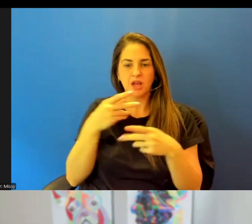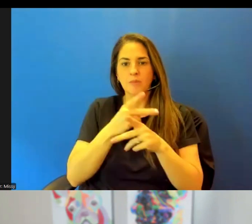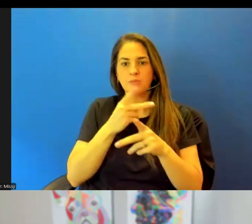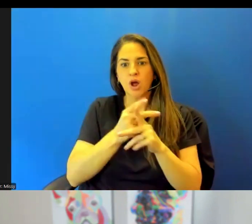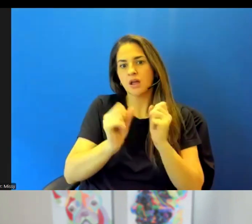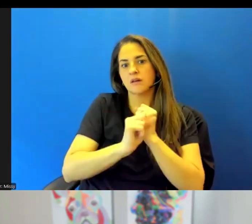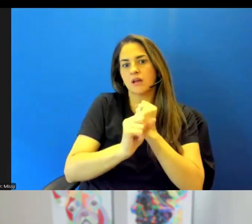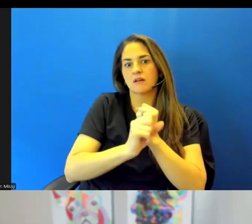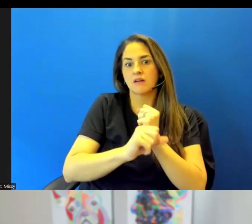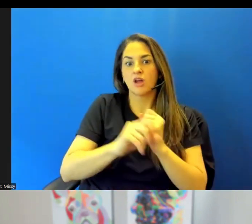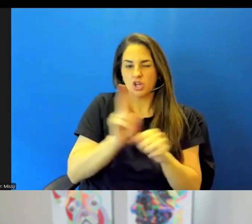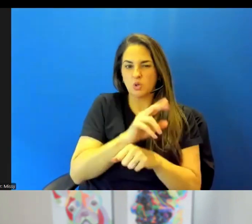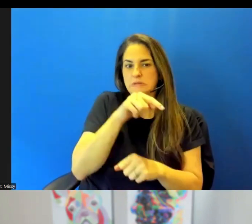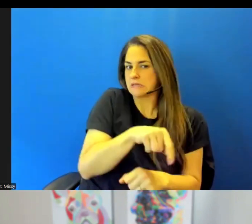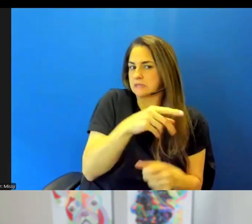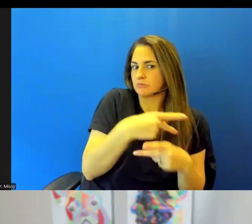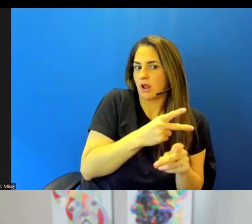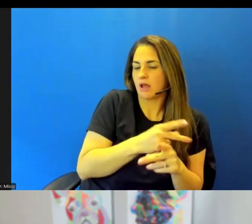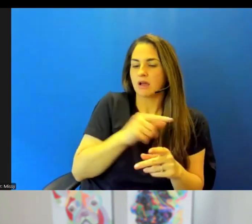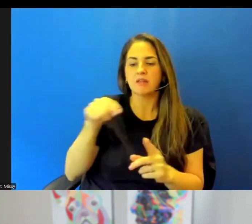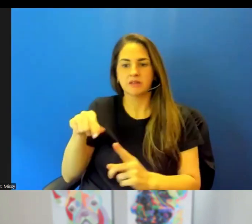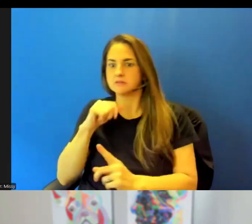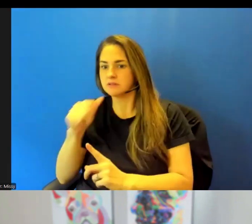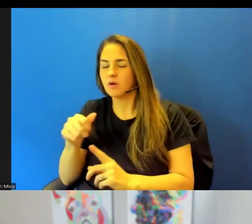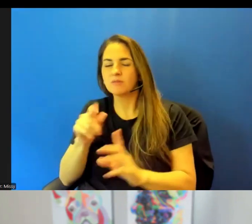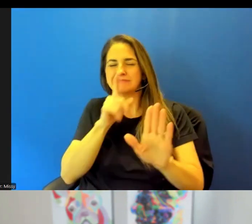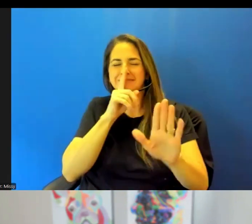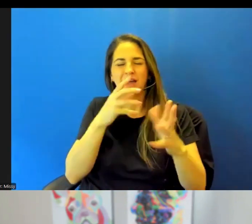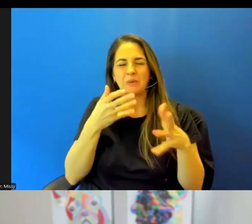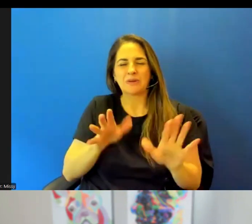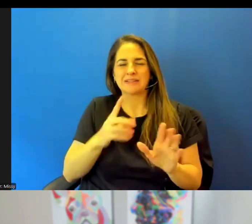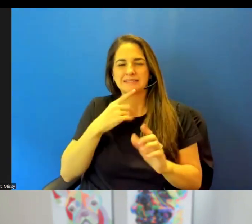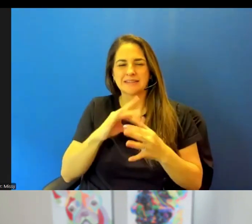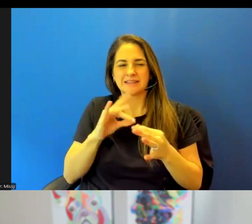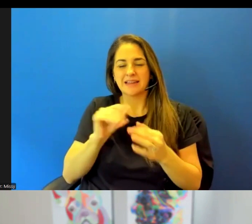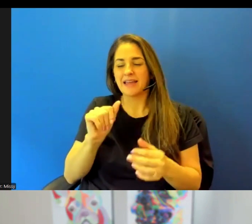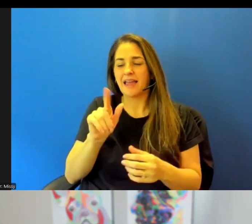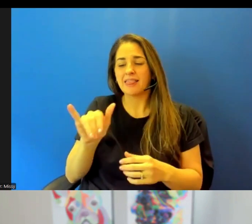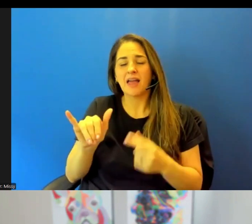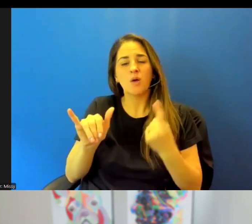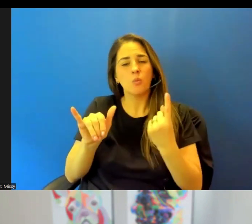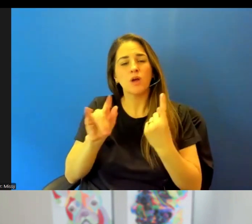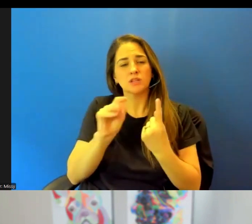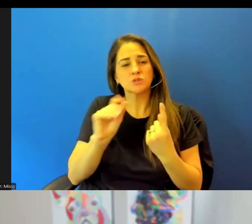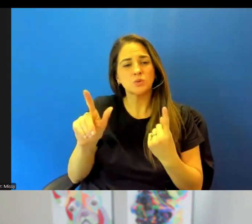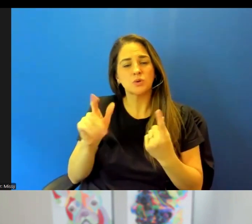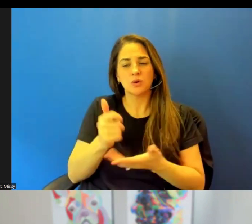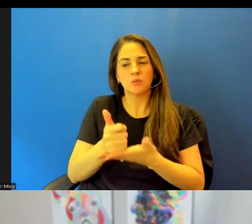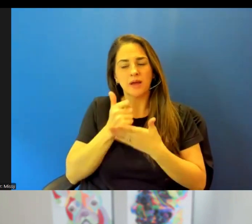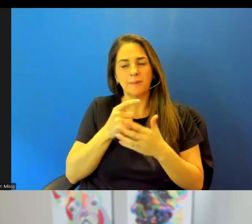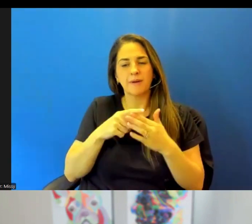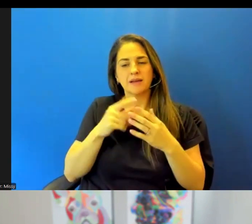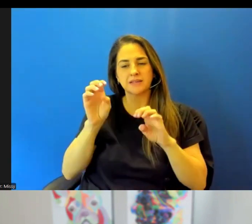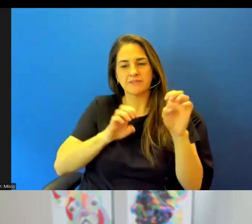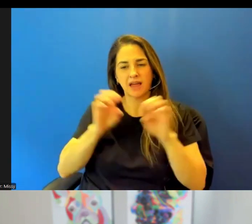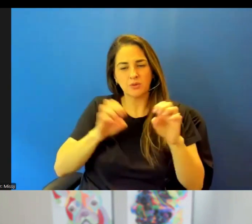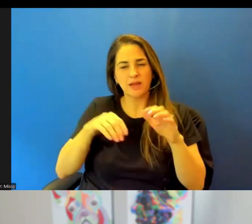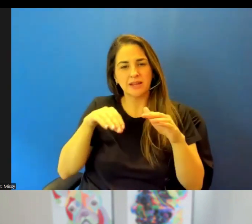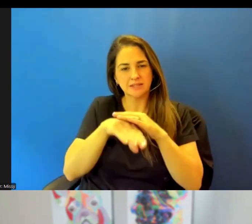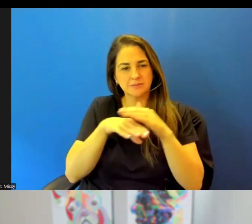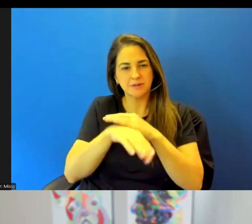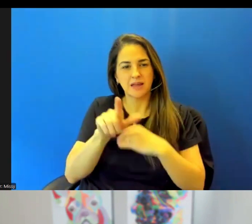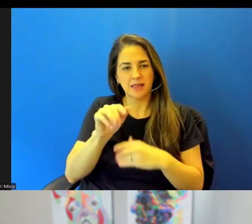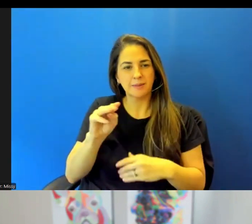this conversation. Ally is one tool that helps, evaluate accessibility of